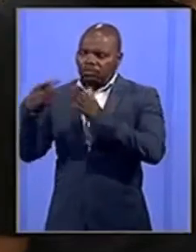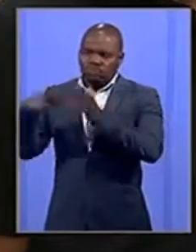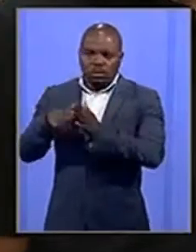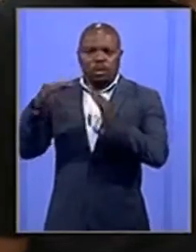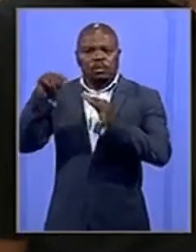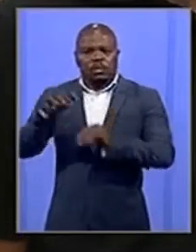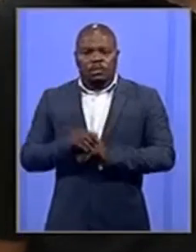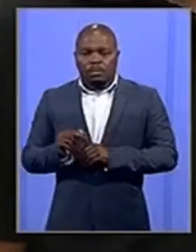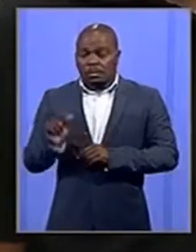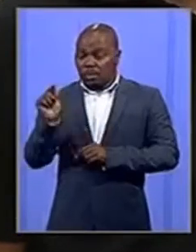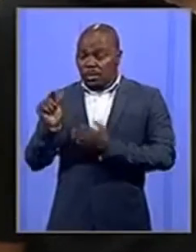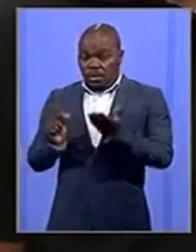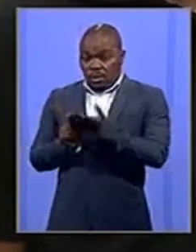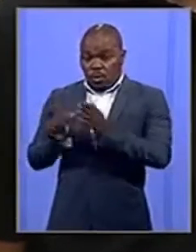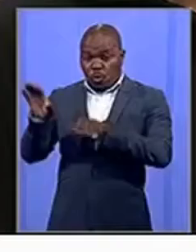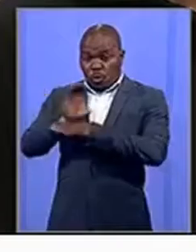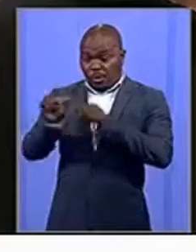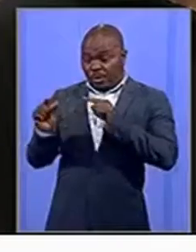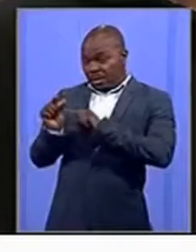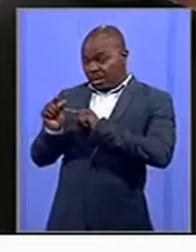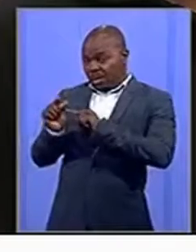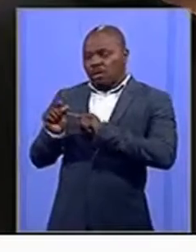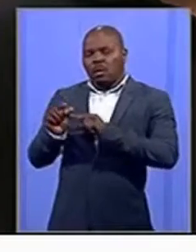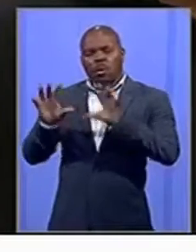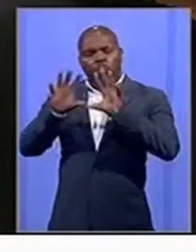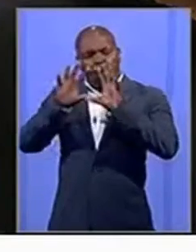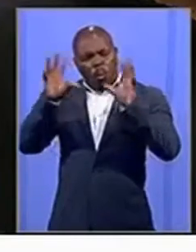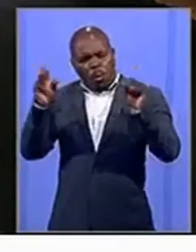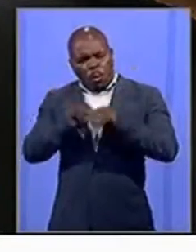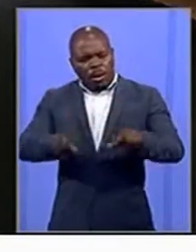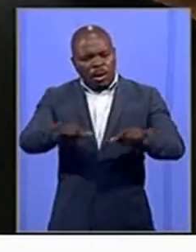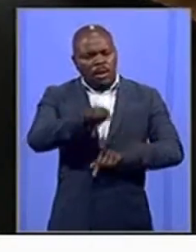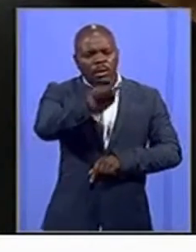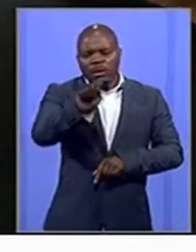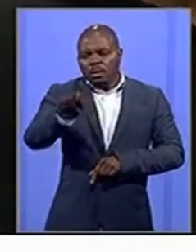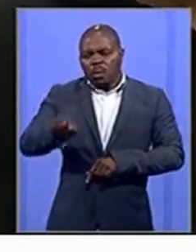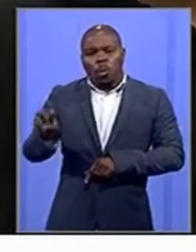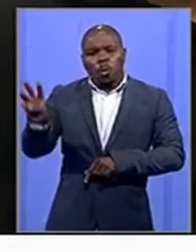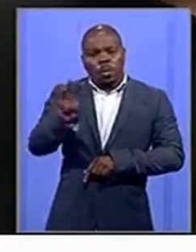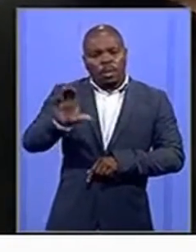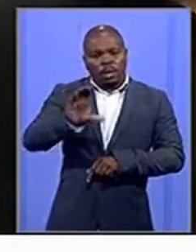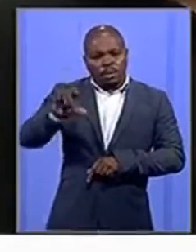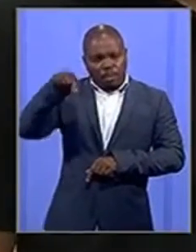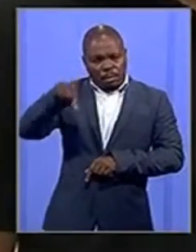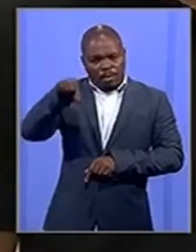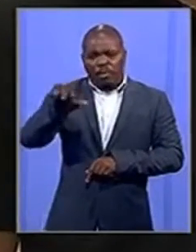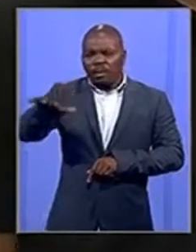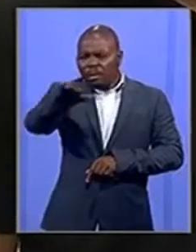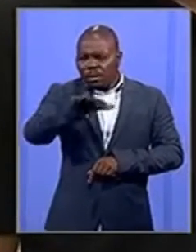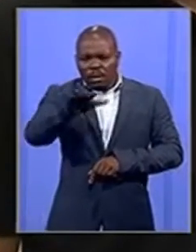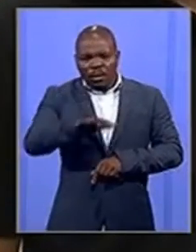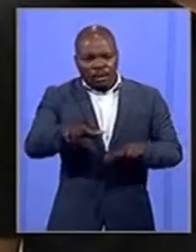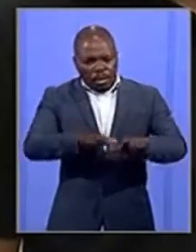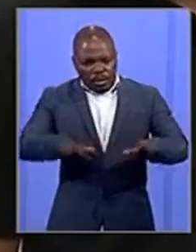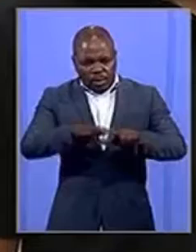flash drive, I have all the parcels of land in the whole of the Western Cape that belongs to